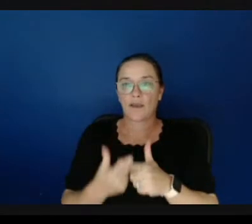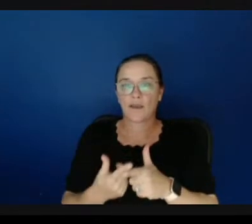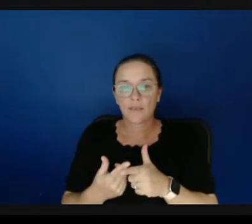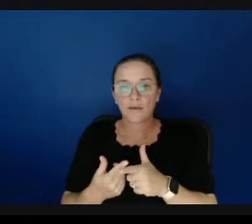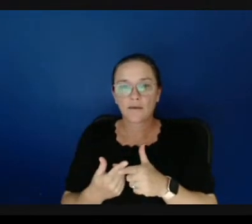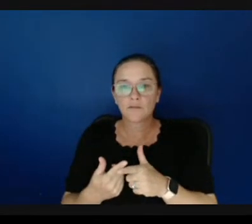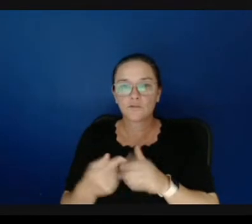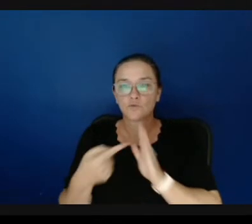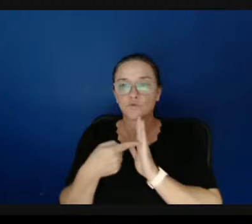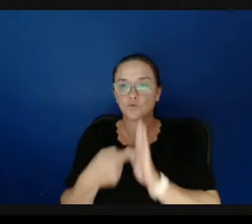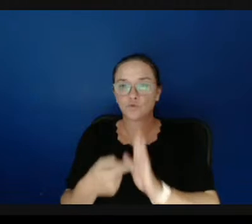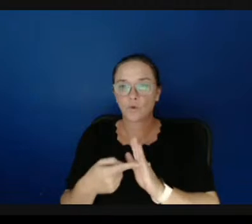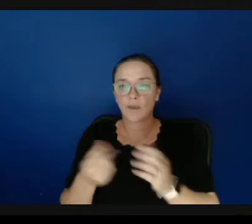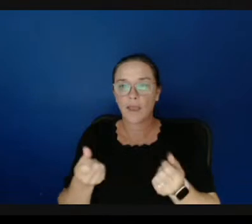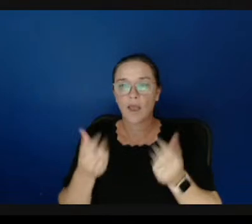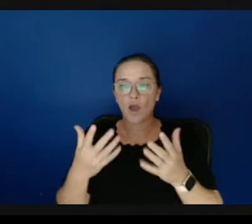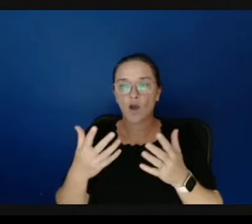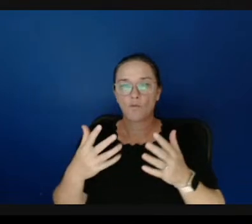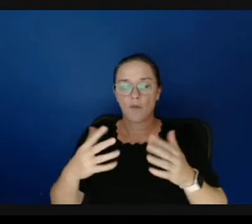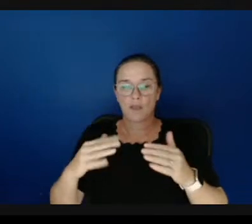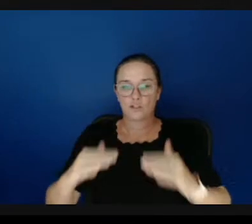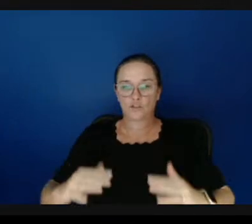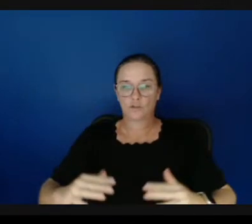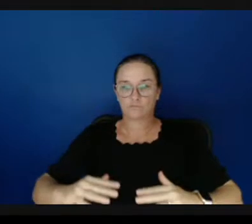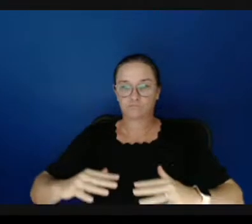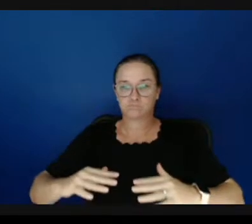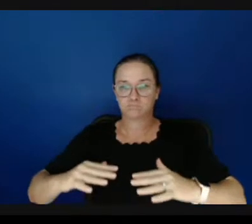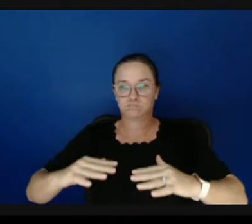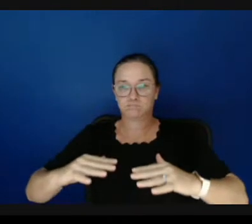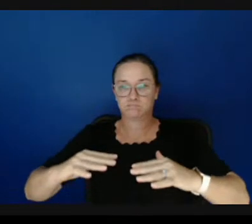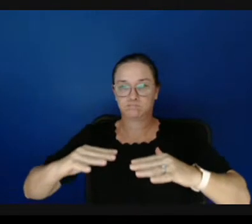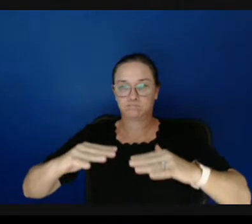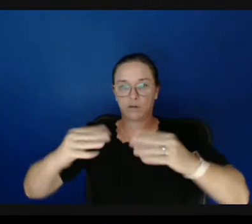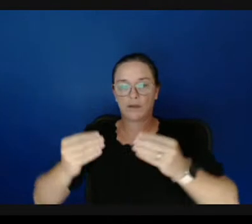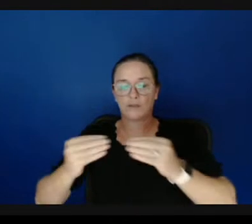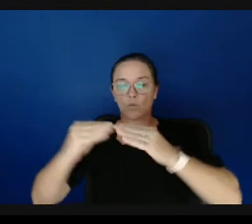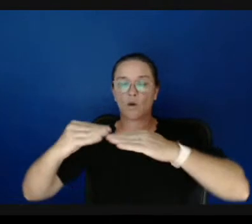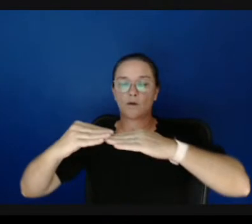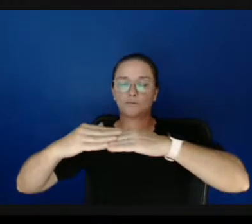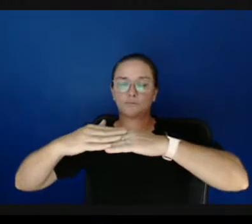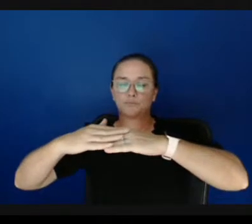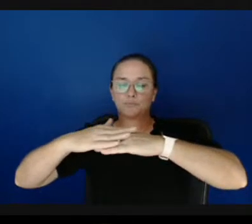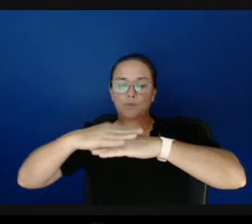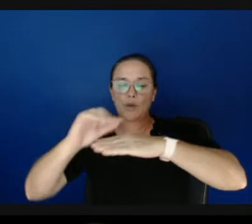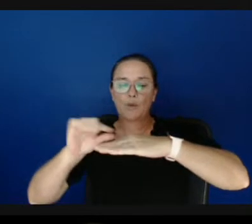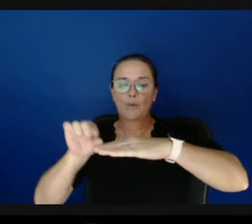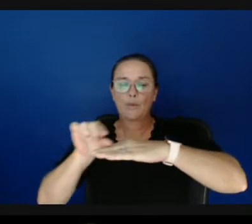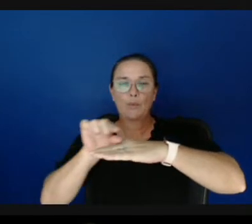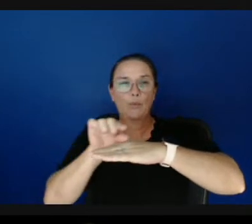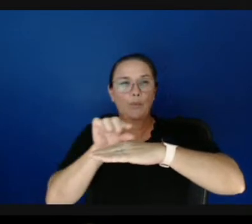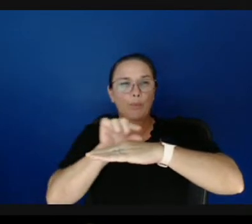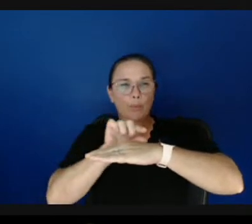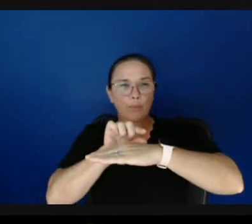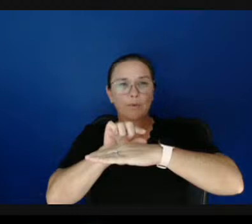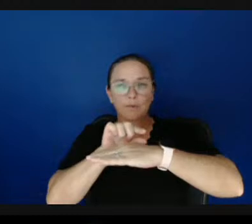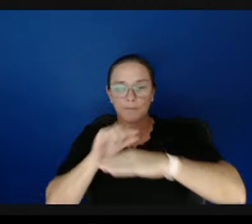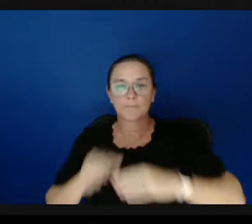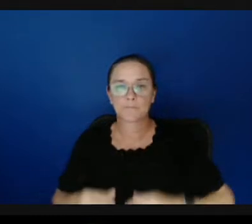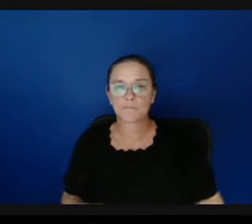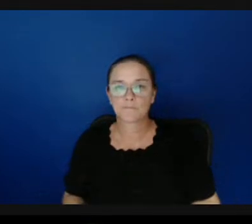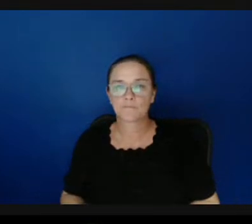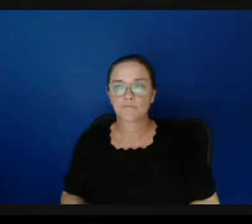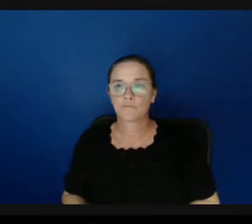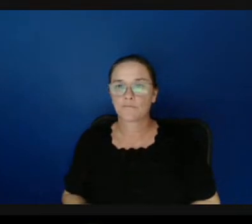the elevation gain, which is very little. In fact, it's more spreading thin across a larger area than the early eruptions in the sequence, going back